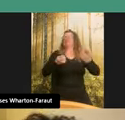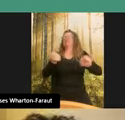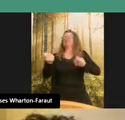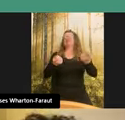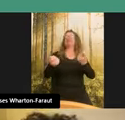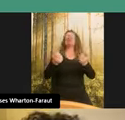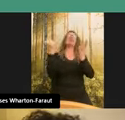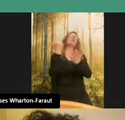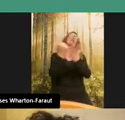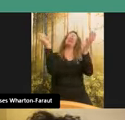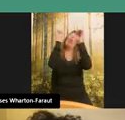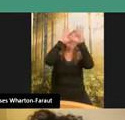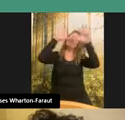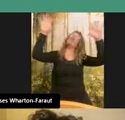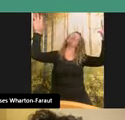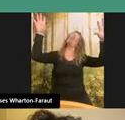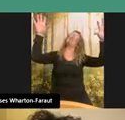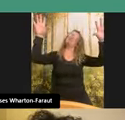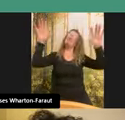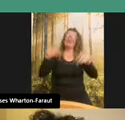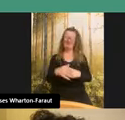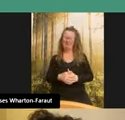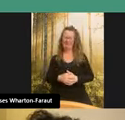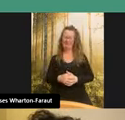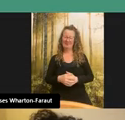that was given to me. And